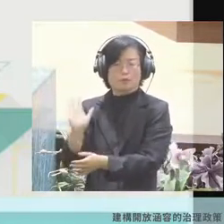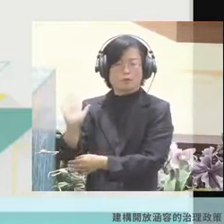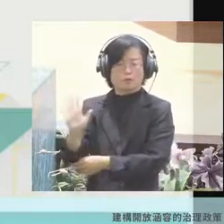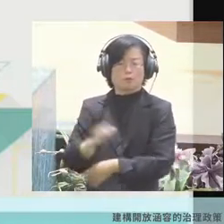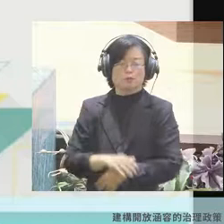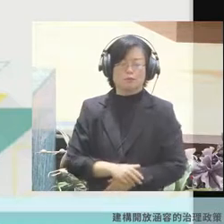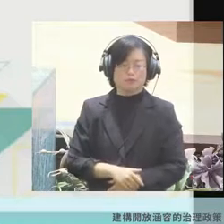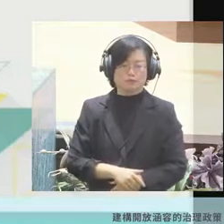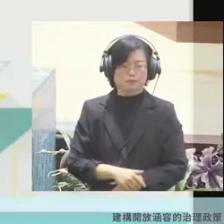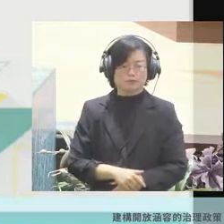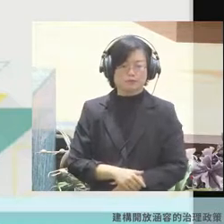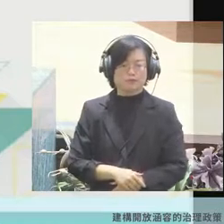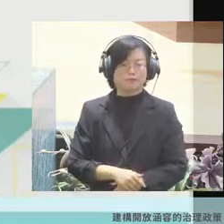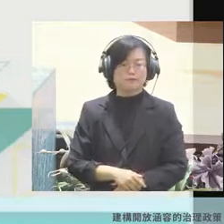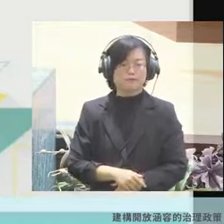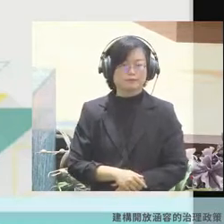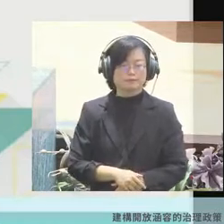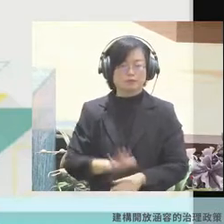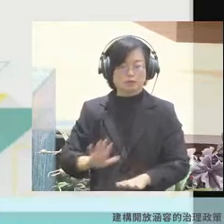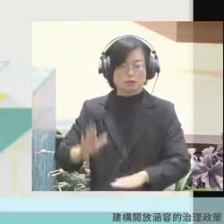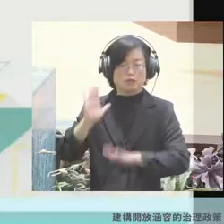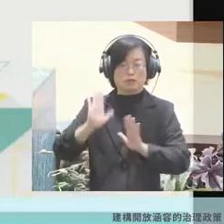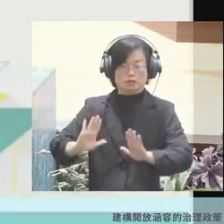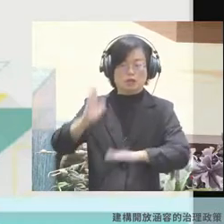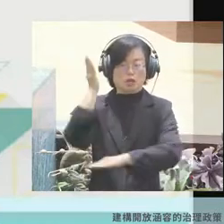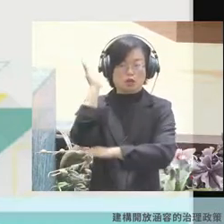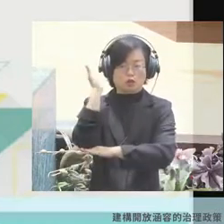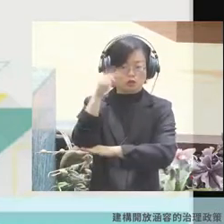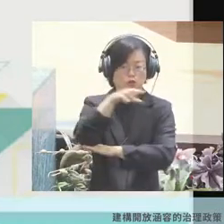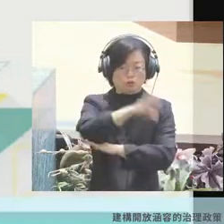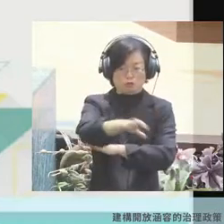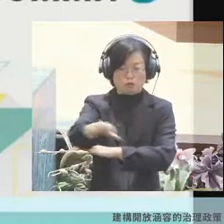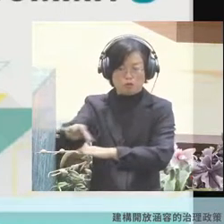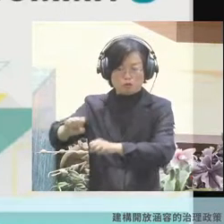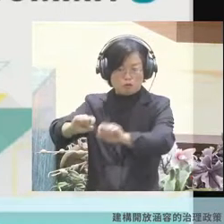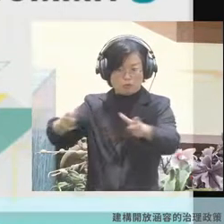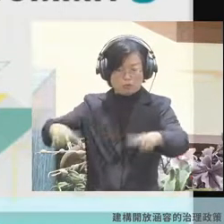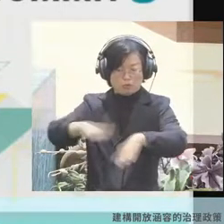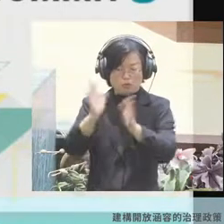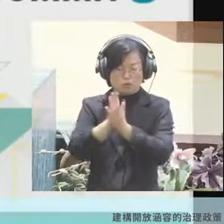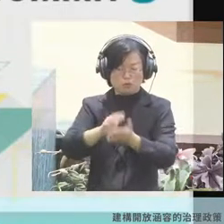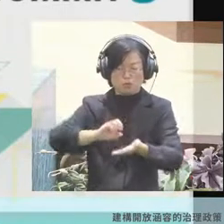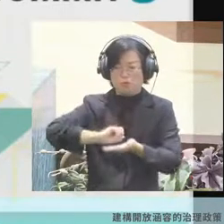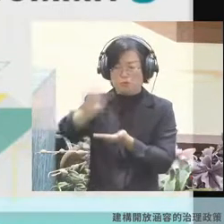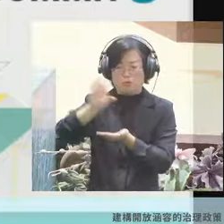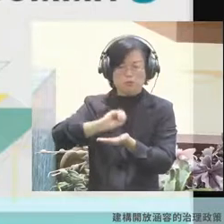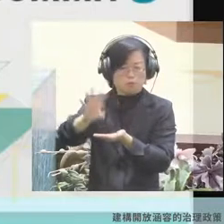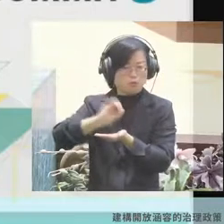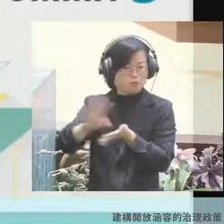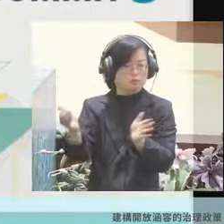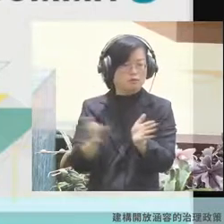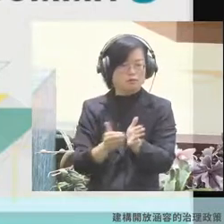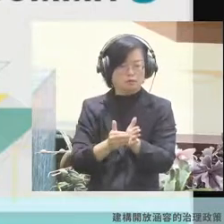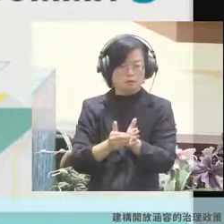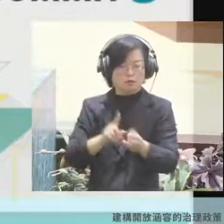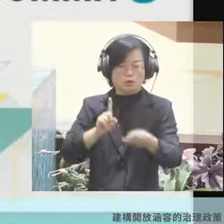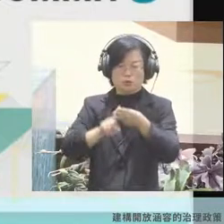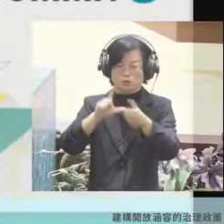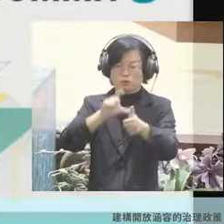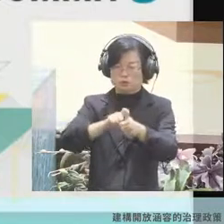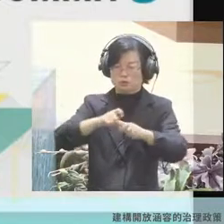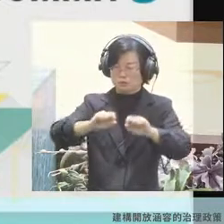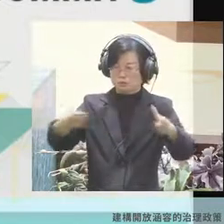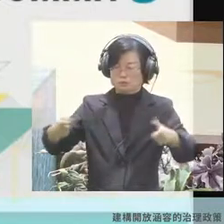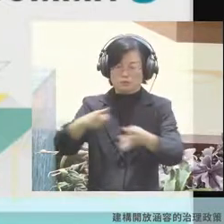These 1,200 data sets are covered in 48 major topics. And the way forward, we are